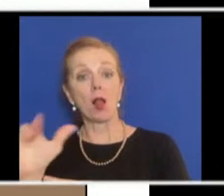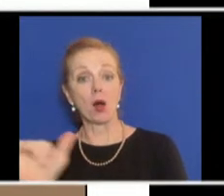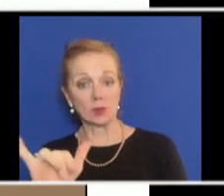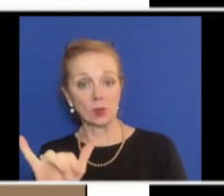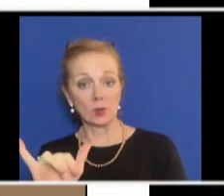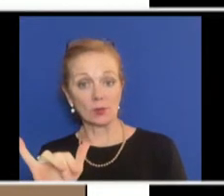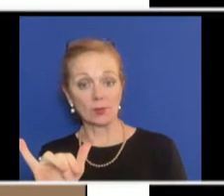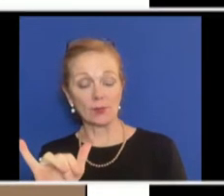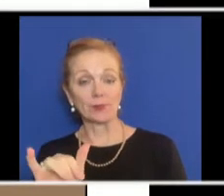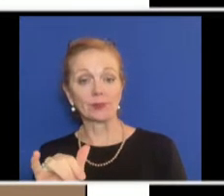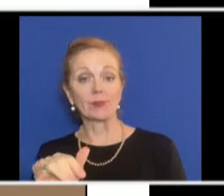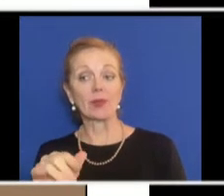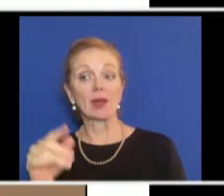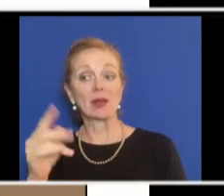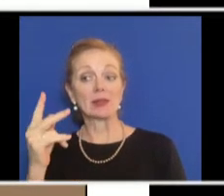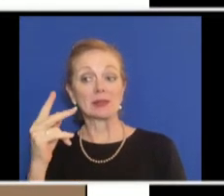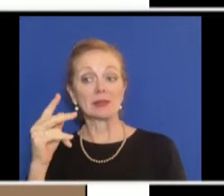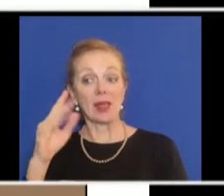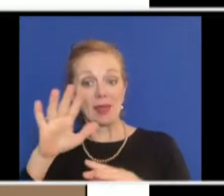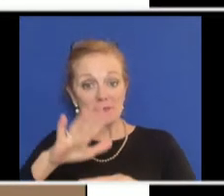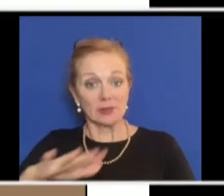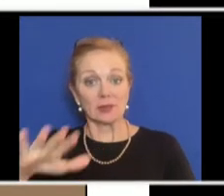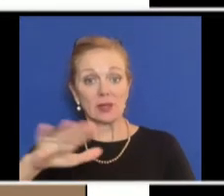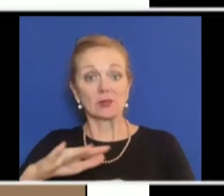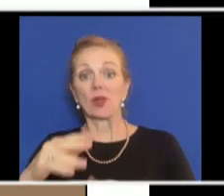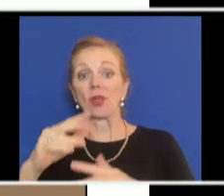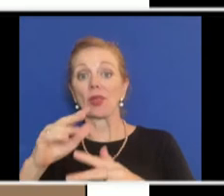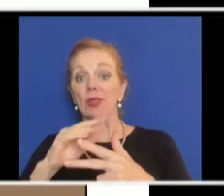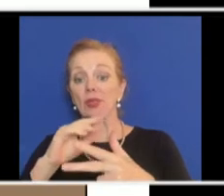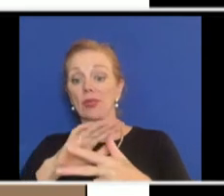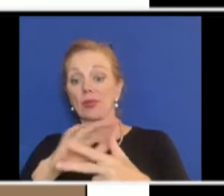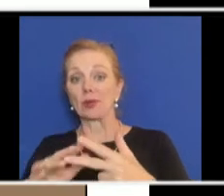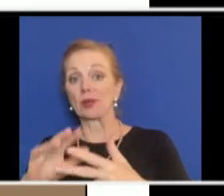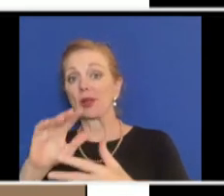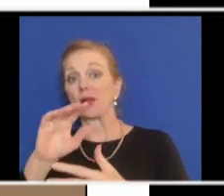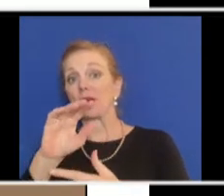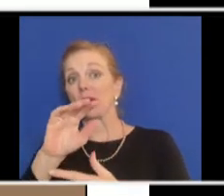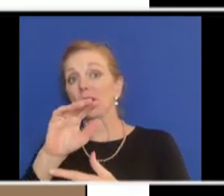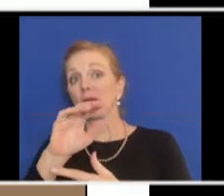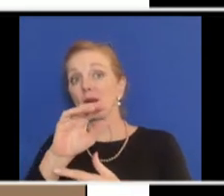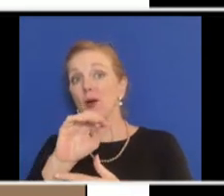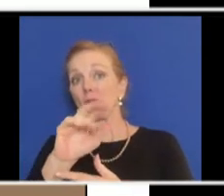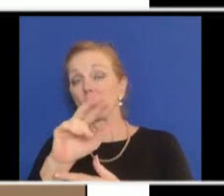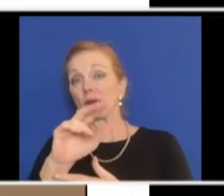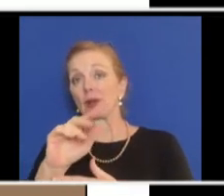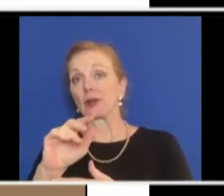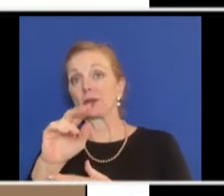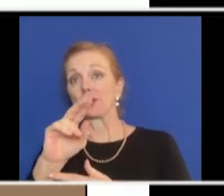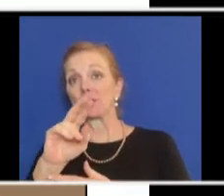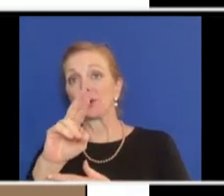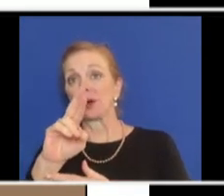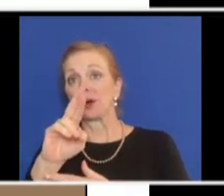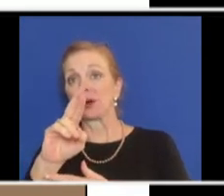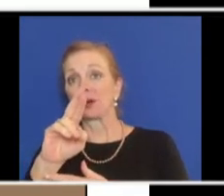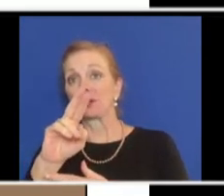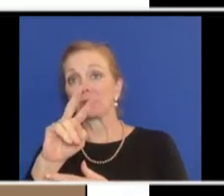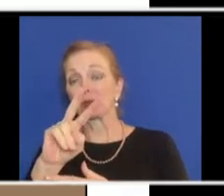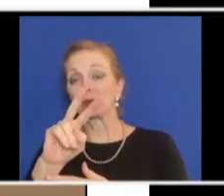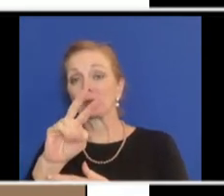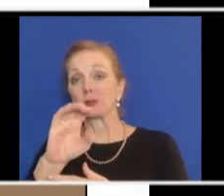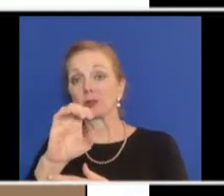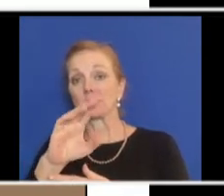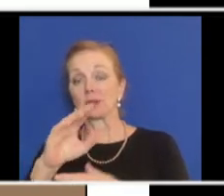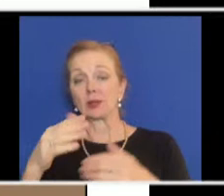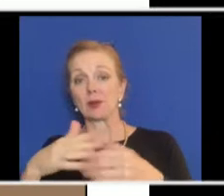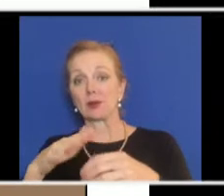the site is currently zoned R3 to the east of the site you've got o2cd and you are two CD zoning to the South you got Neighborhood Services